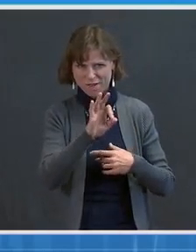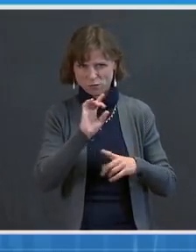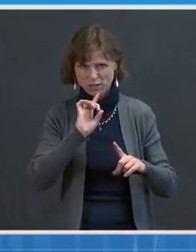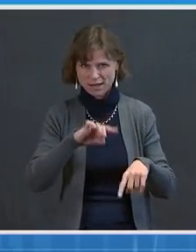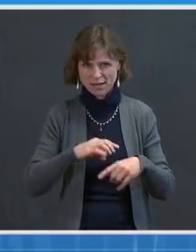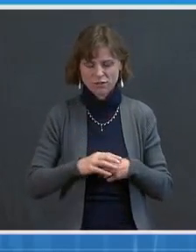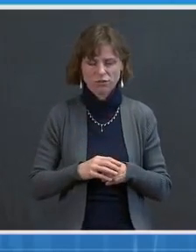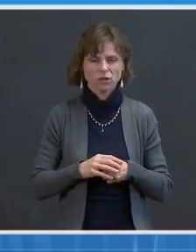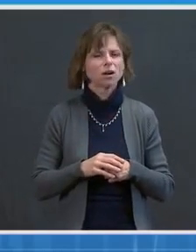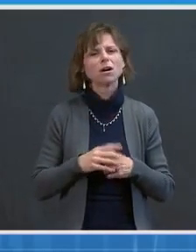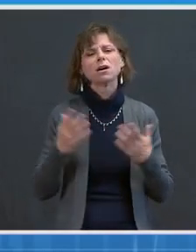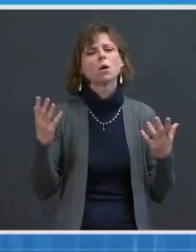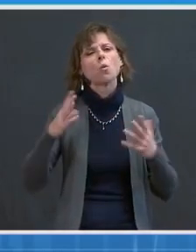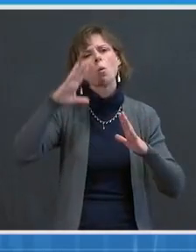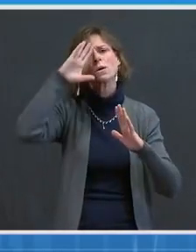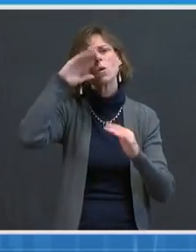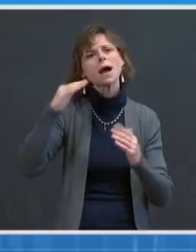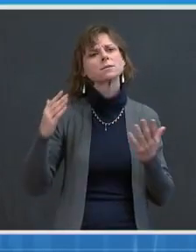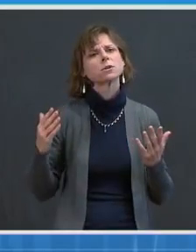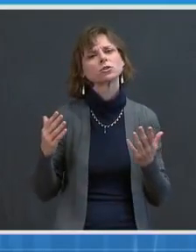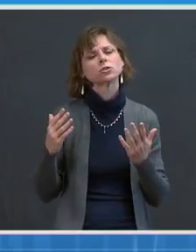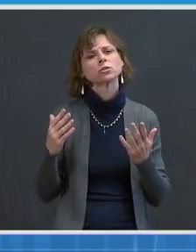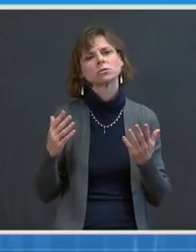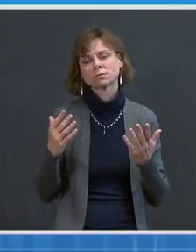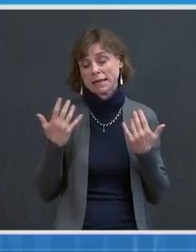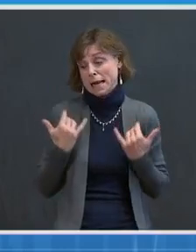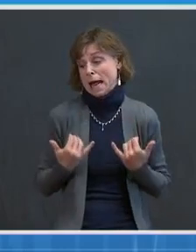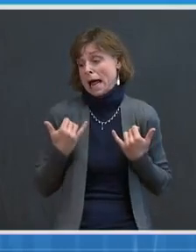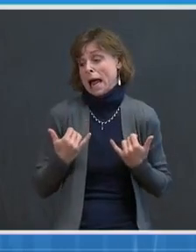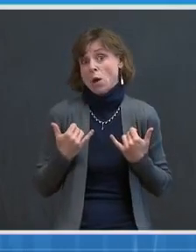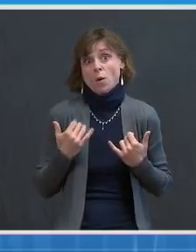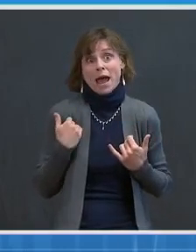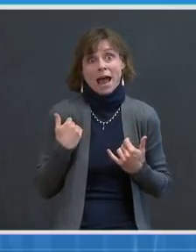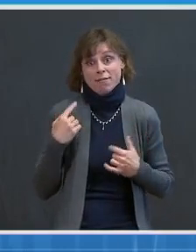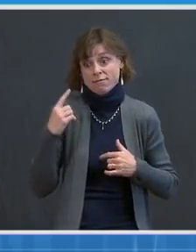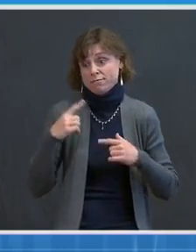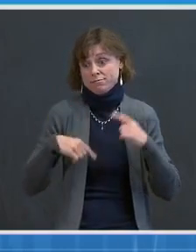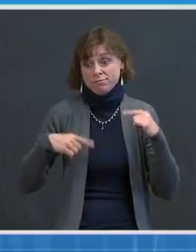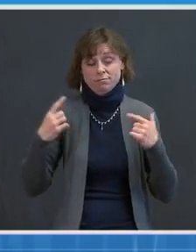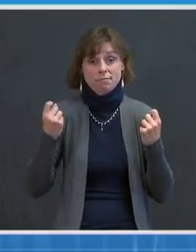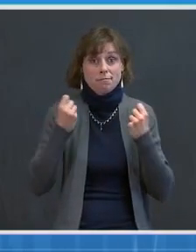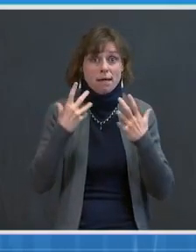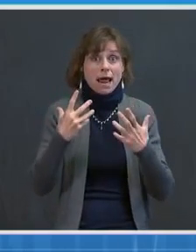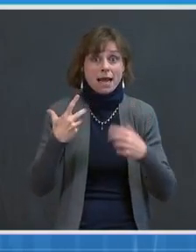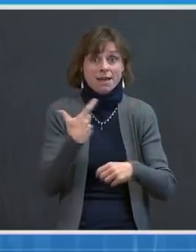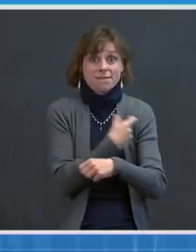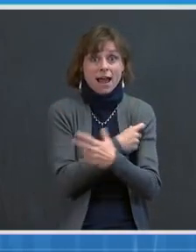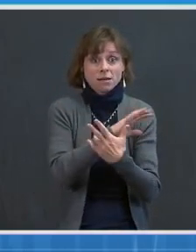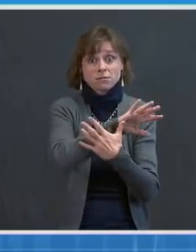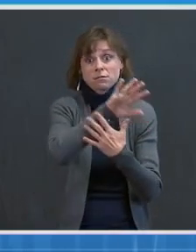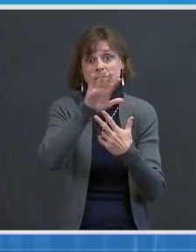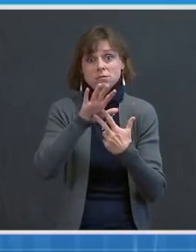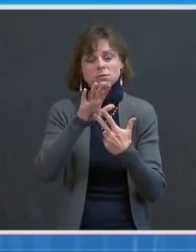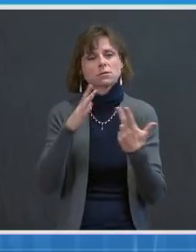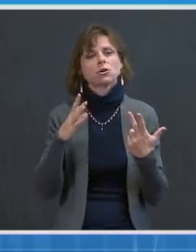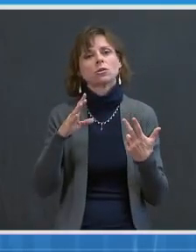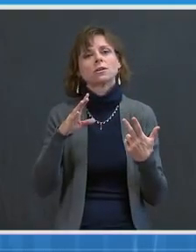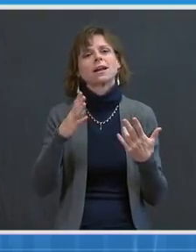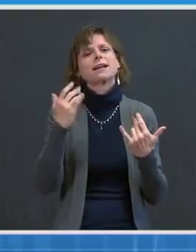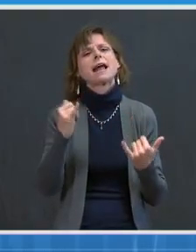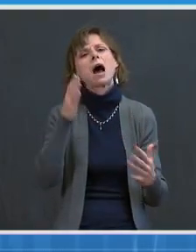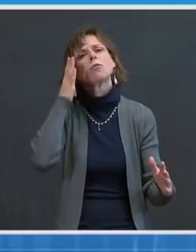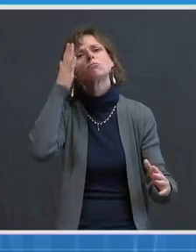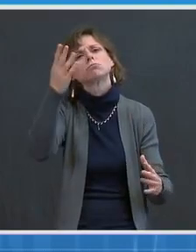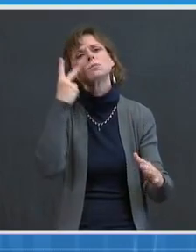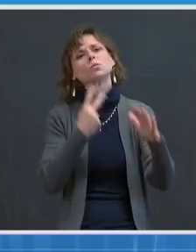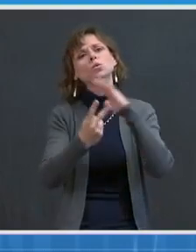the anticipation in the midst of all of these vaccines flooding the zone of herd immunity? What's the timetable? And do you